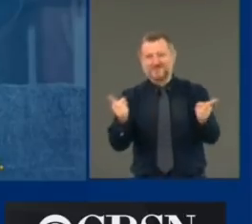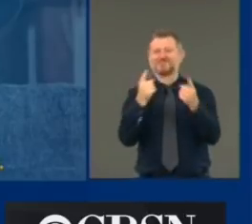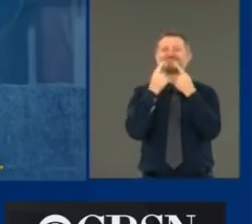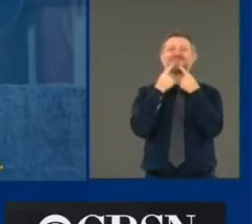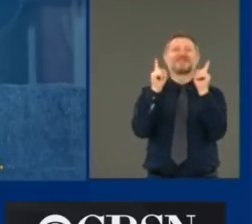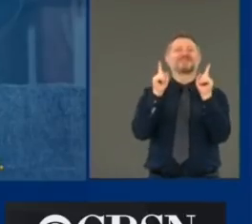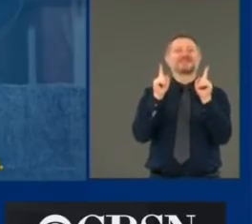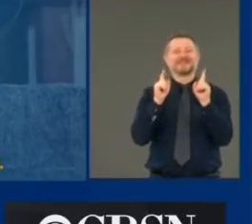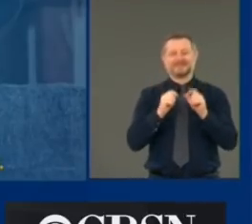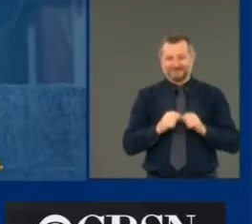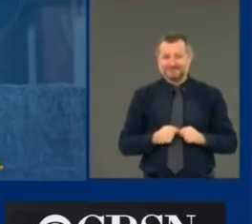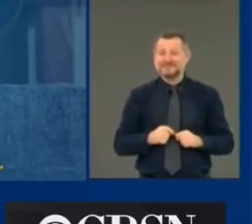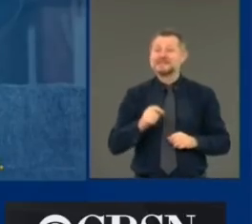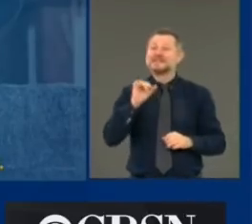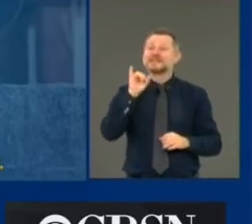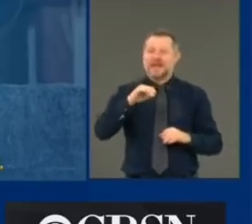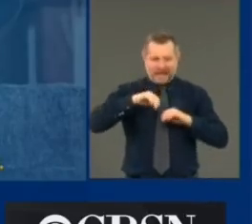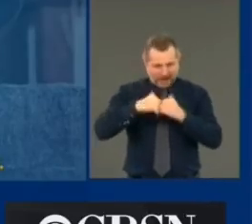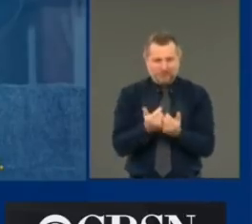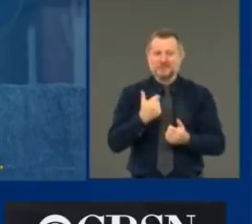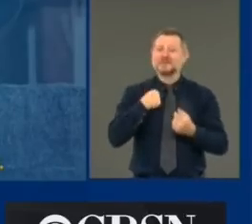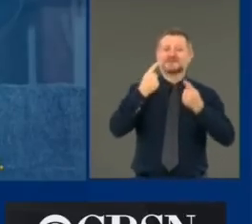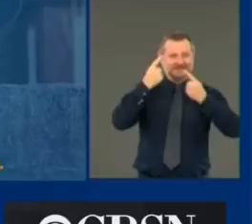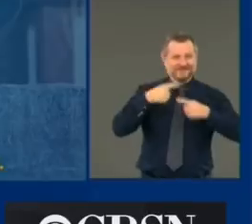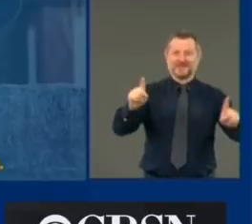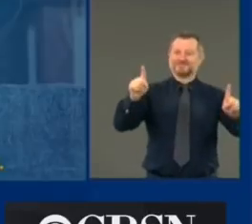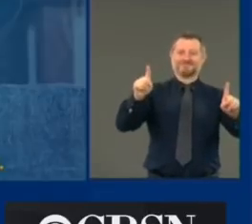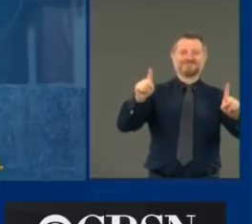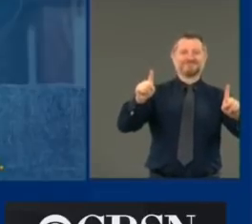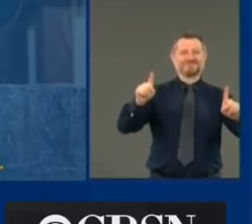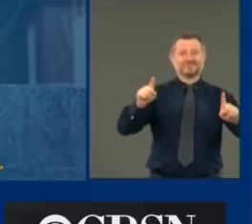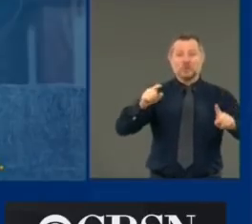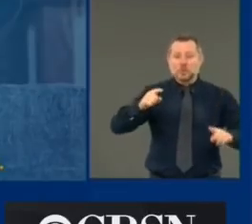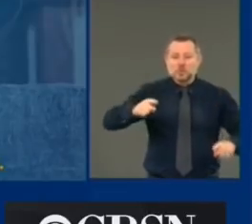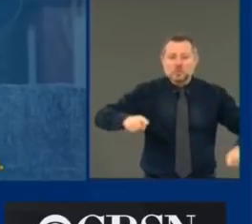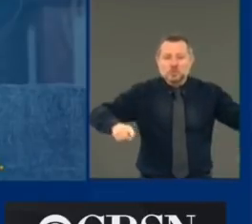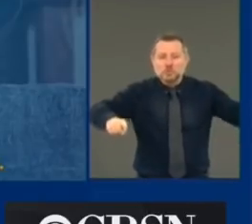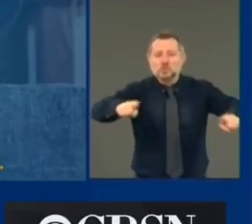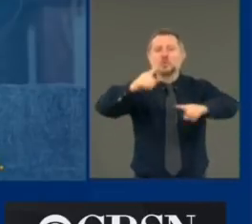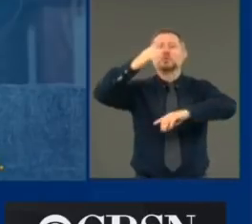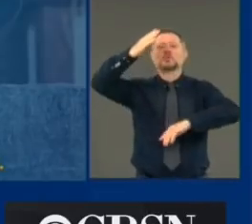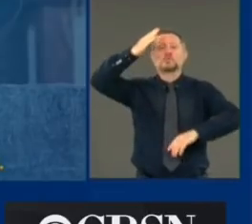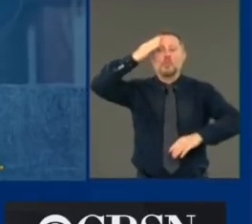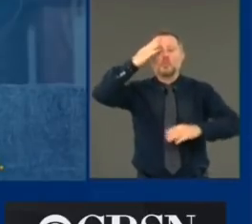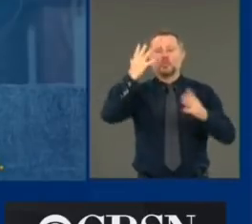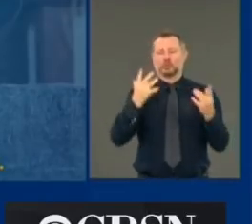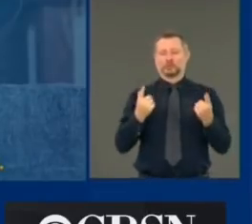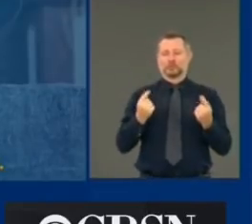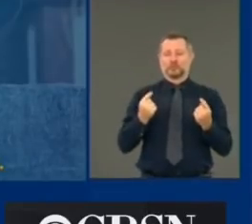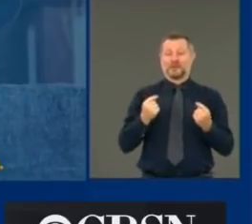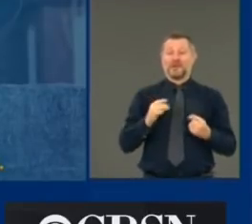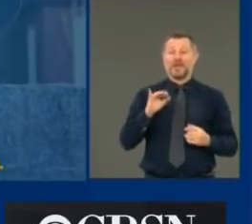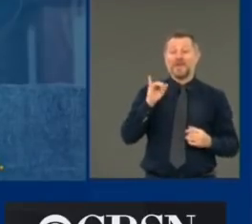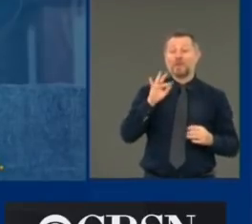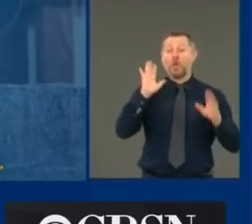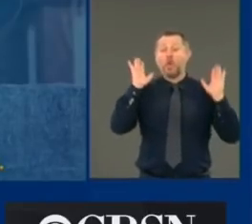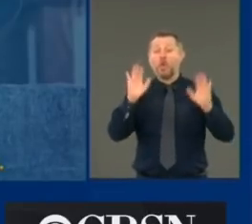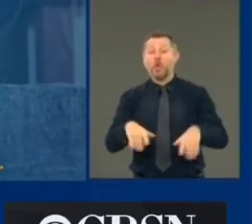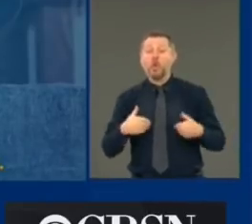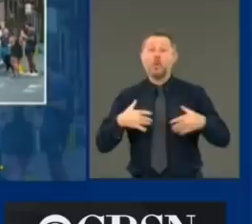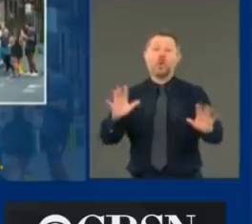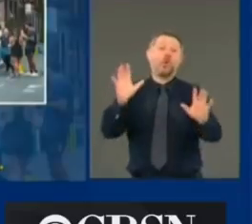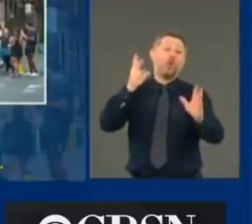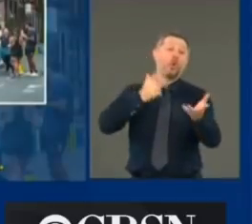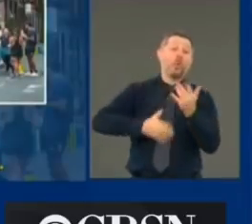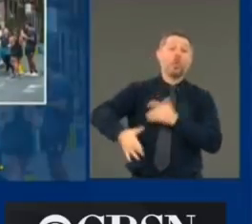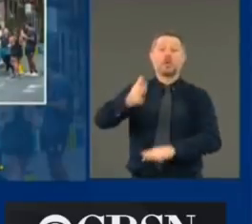That's been the secret from day one. You stop doing what you're doing, you'll see those numbers turn. So we have to